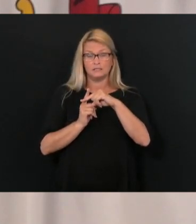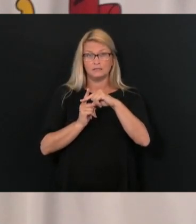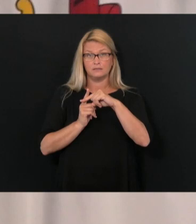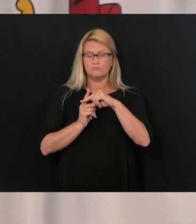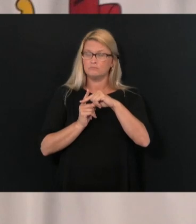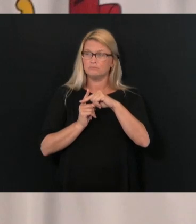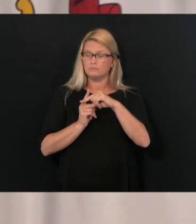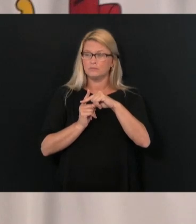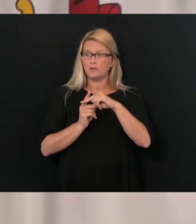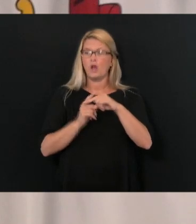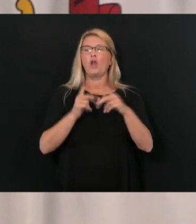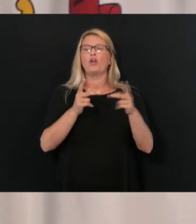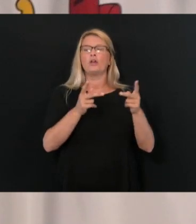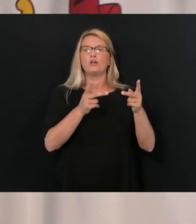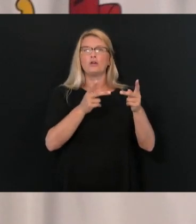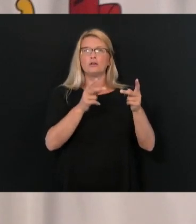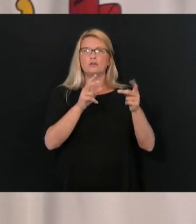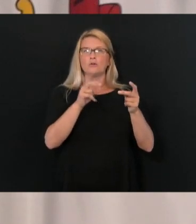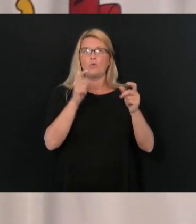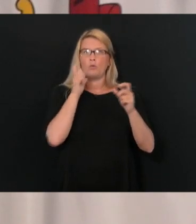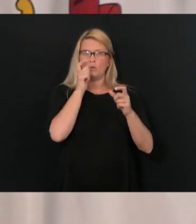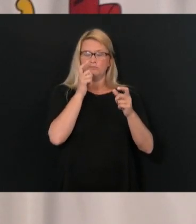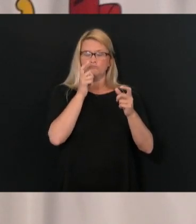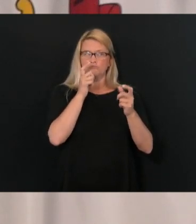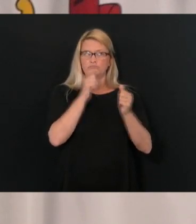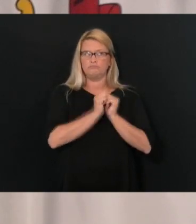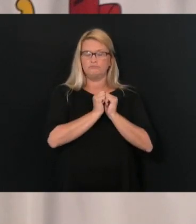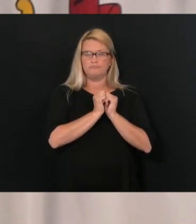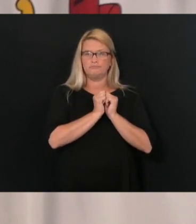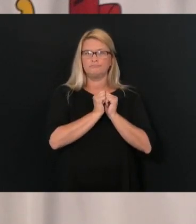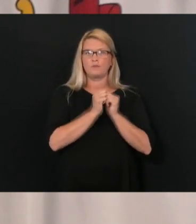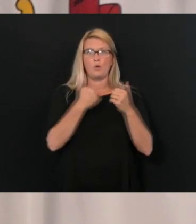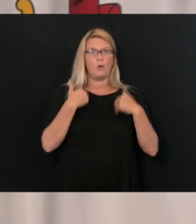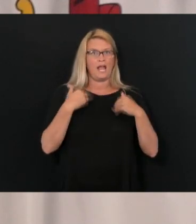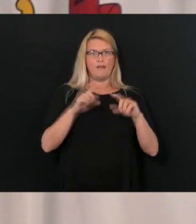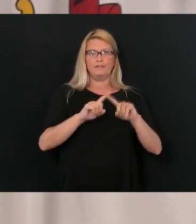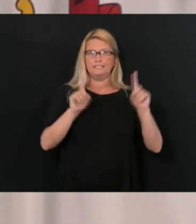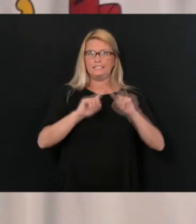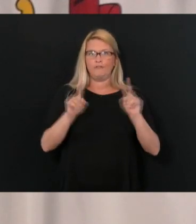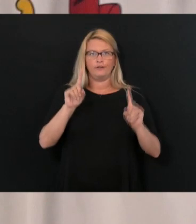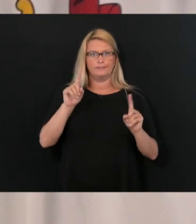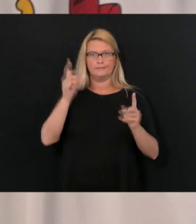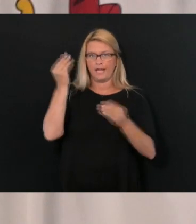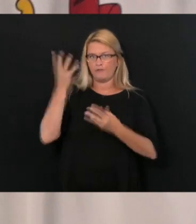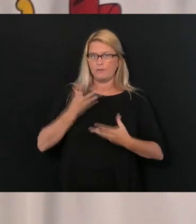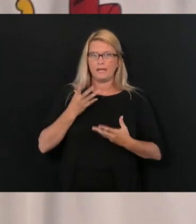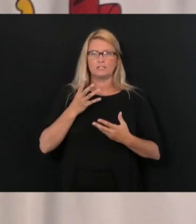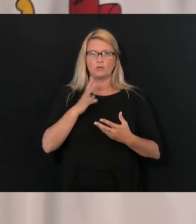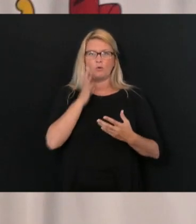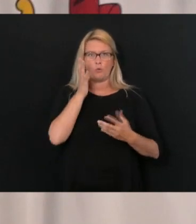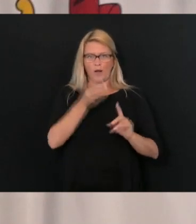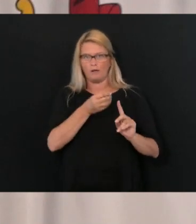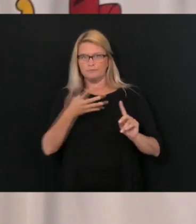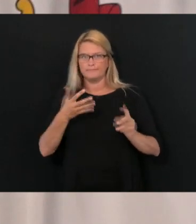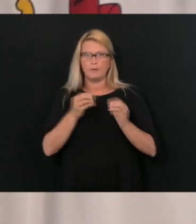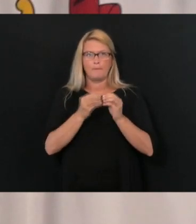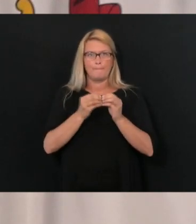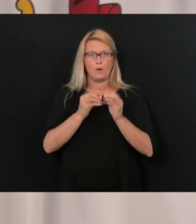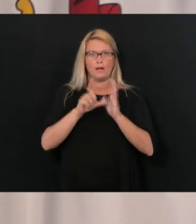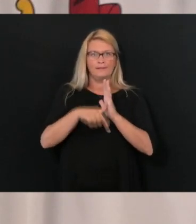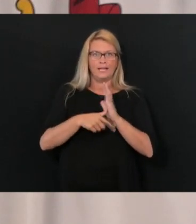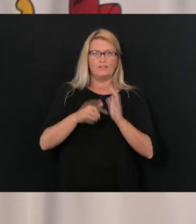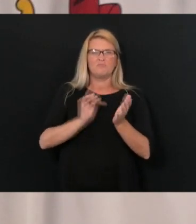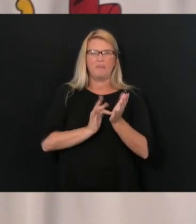We just had we've got a whole bunch of news, that we'll talk about, and I'll let our medical